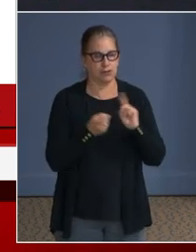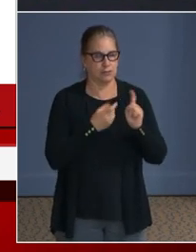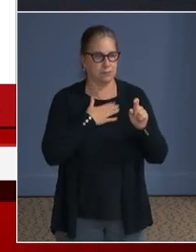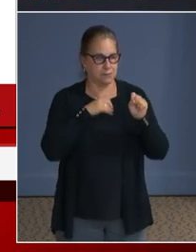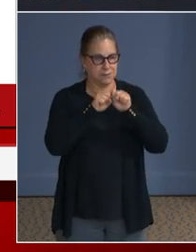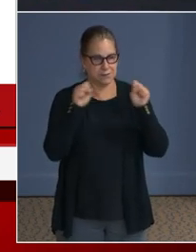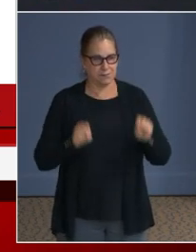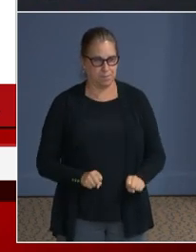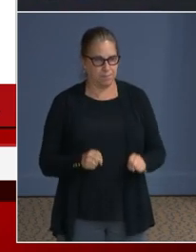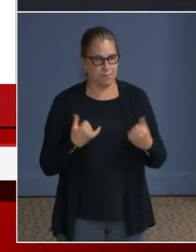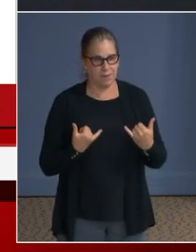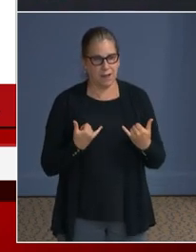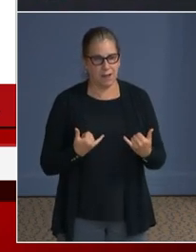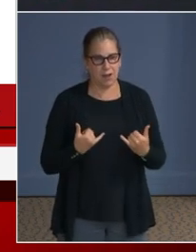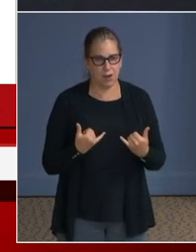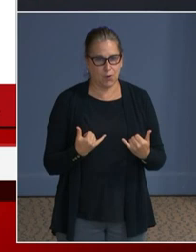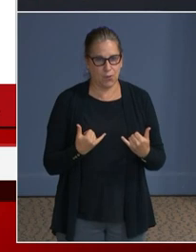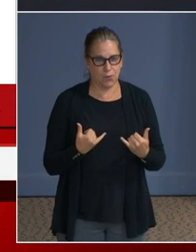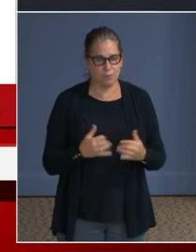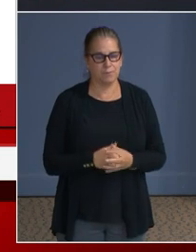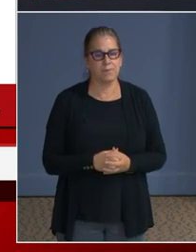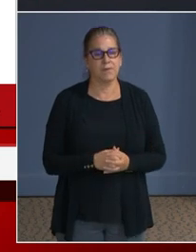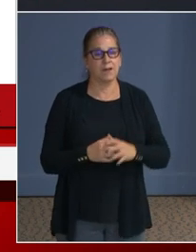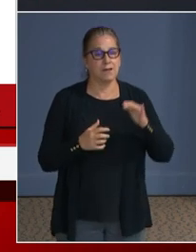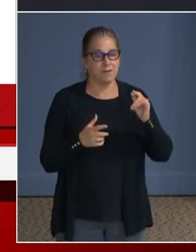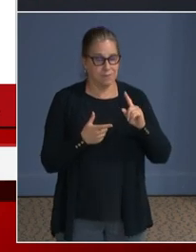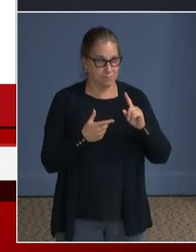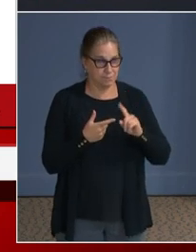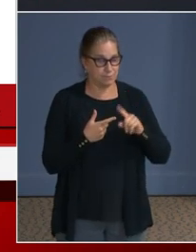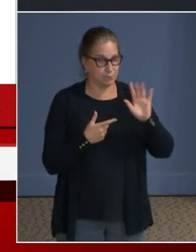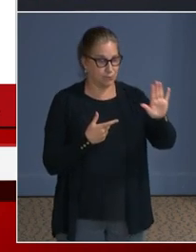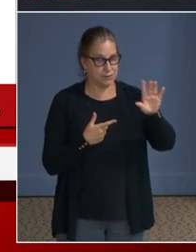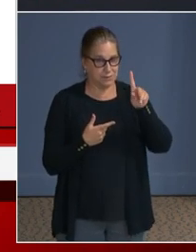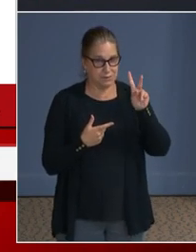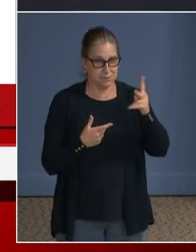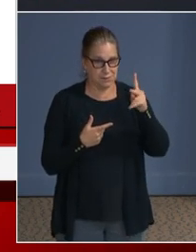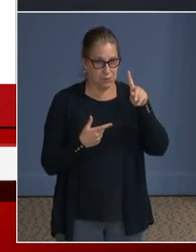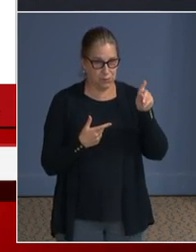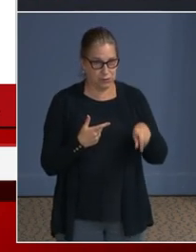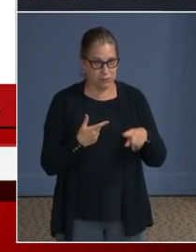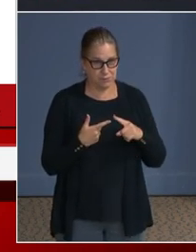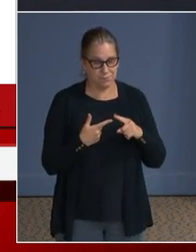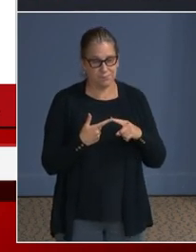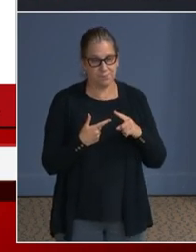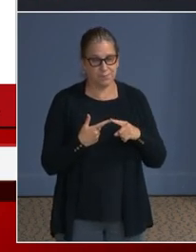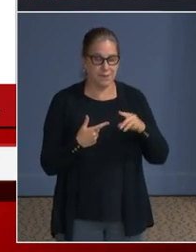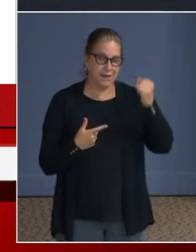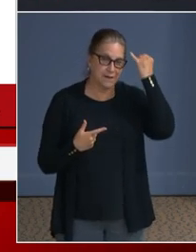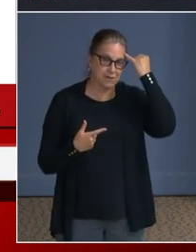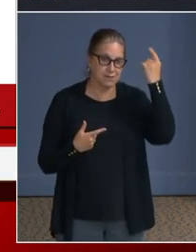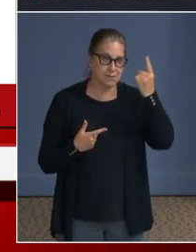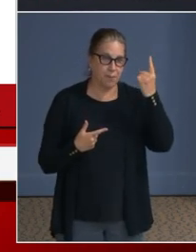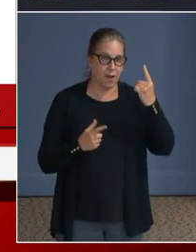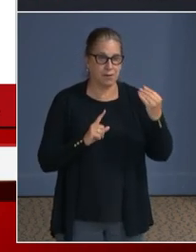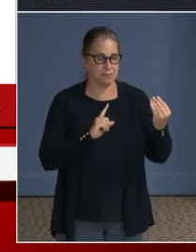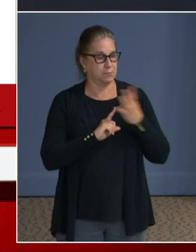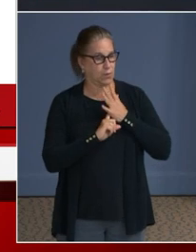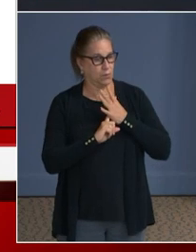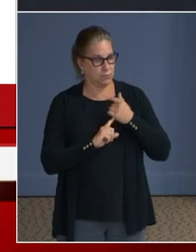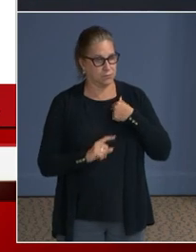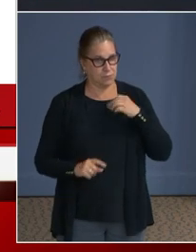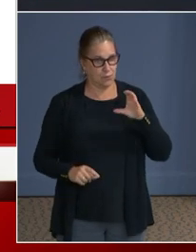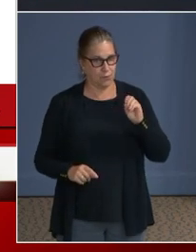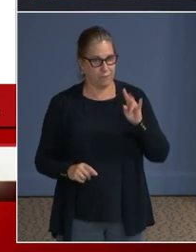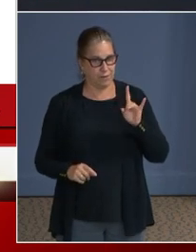In terms of if someone has been exposed, and when they would become positive. There is compelling published